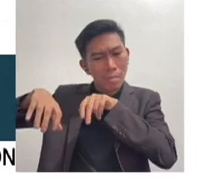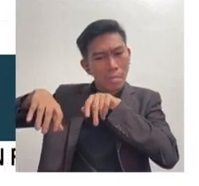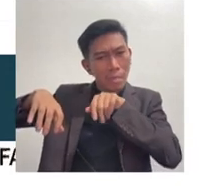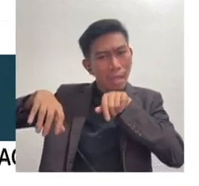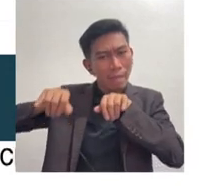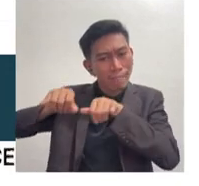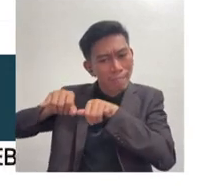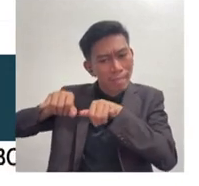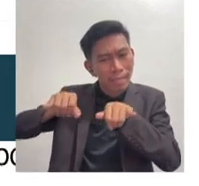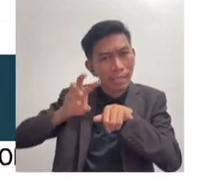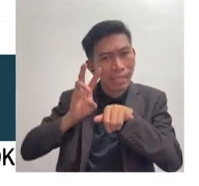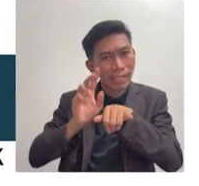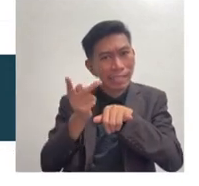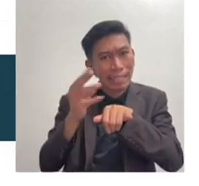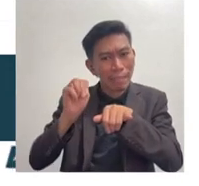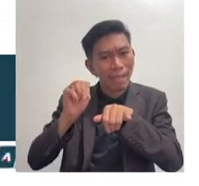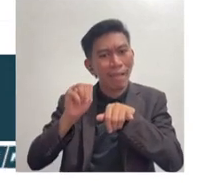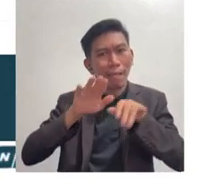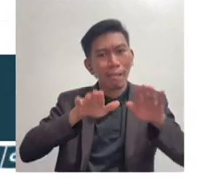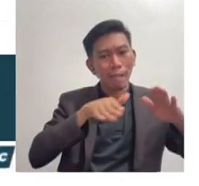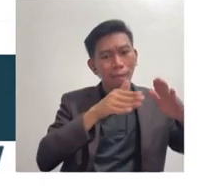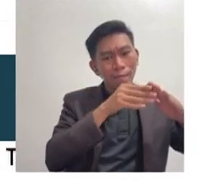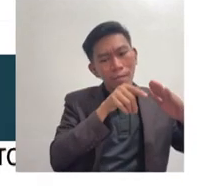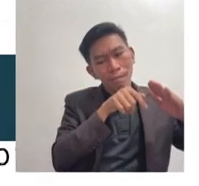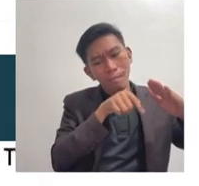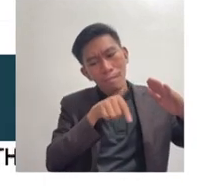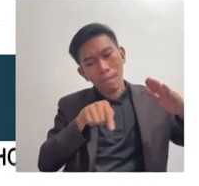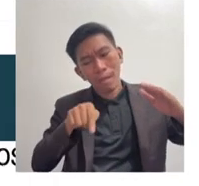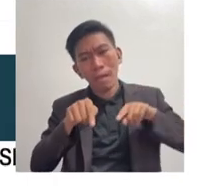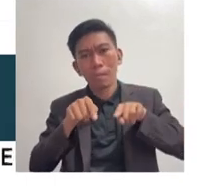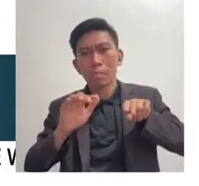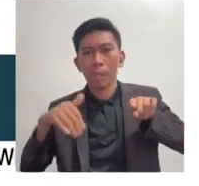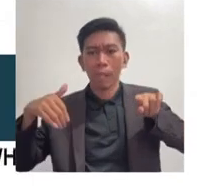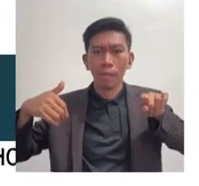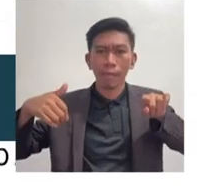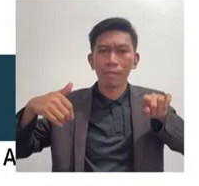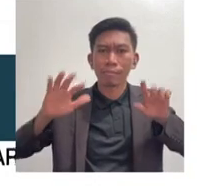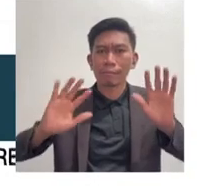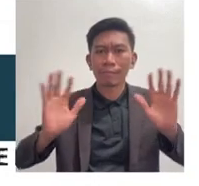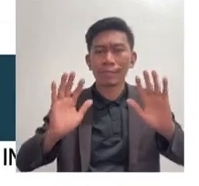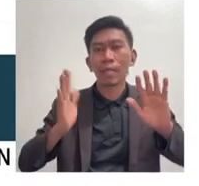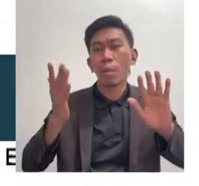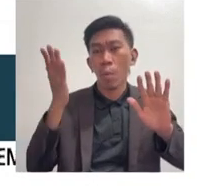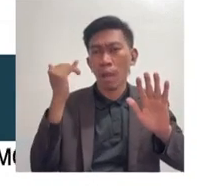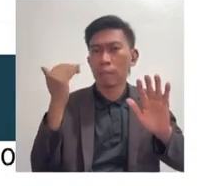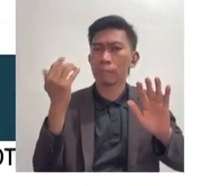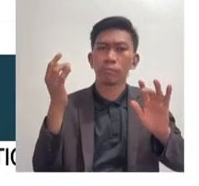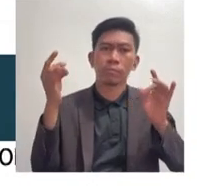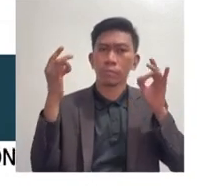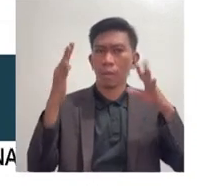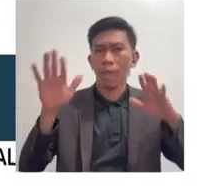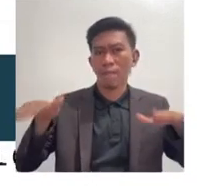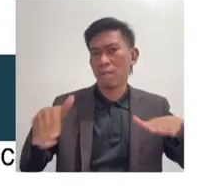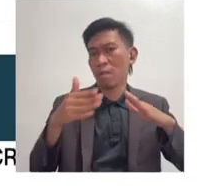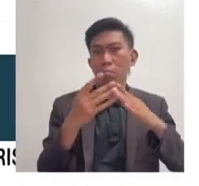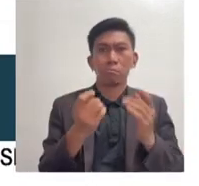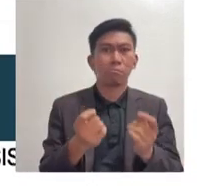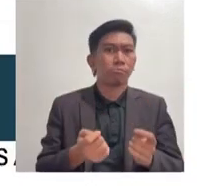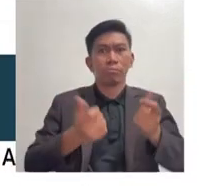of rock falls, landslides, and if we have a sudden phreatic eruption, we might